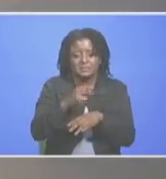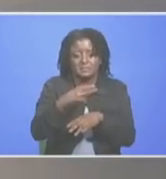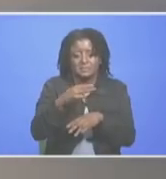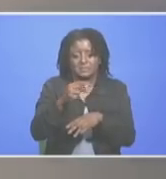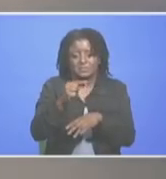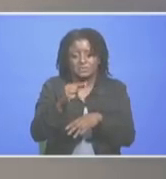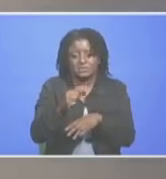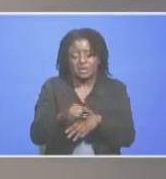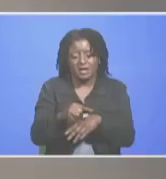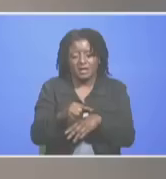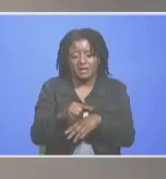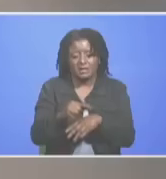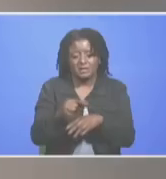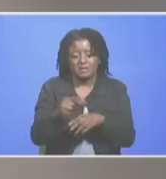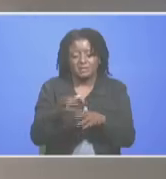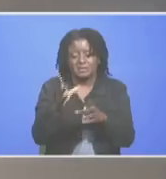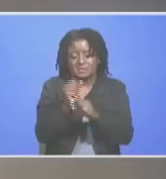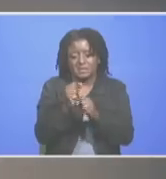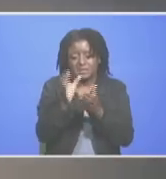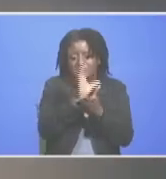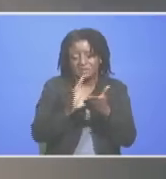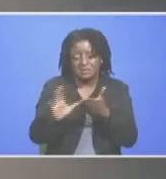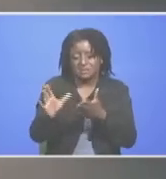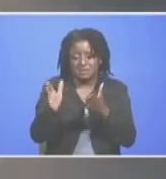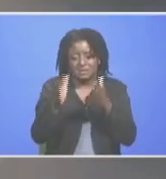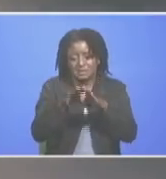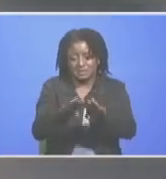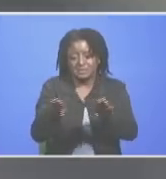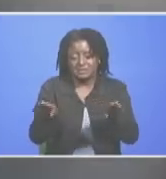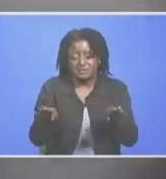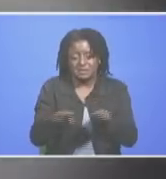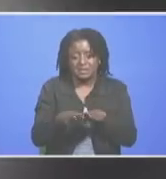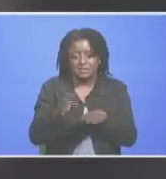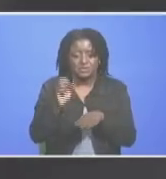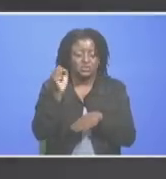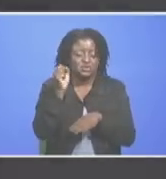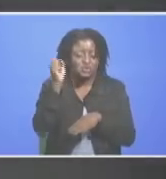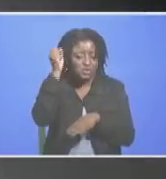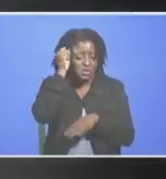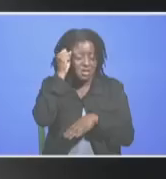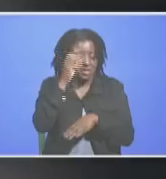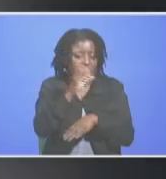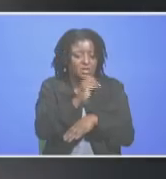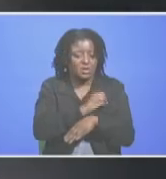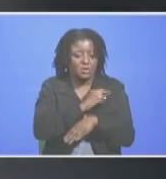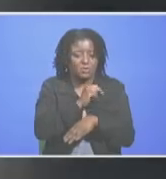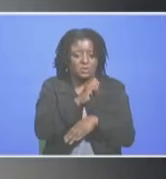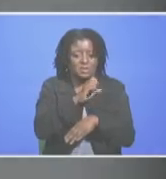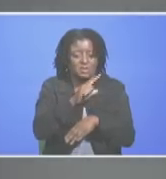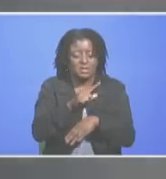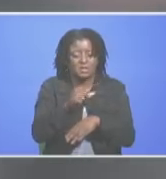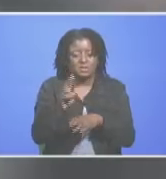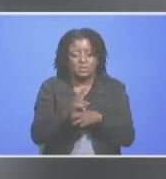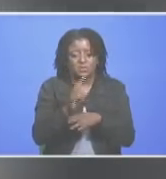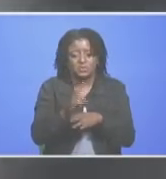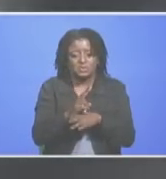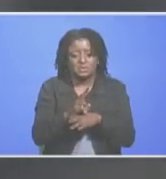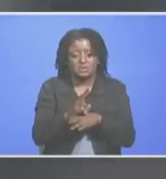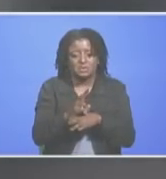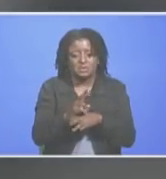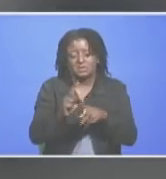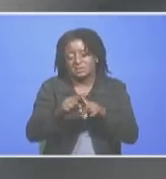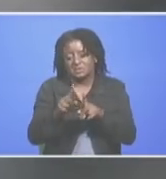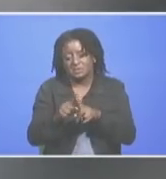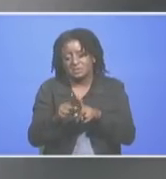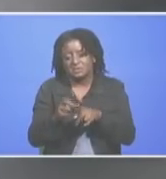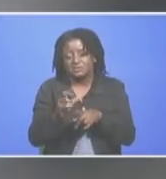right here in the 242. NBA Hall of Fame center Shaquille O'Neal using some unconventional means of transportation. Shaq